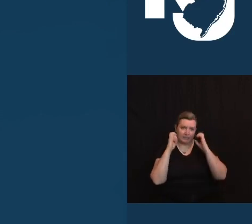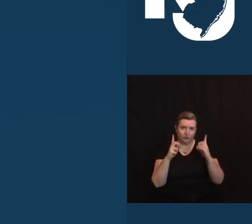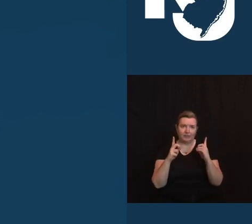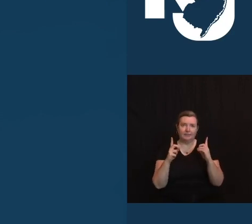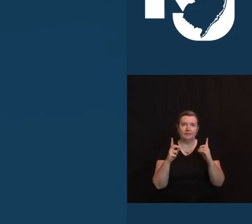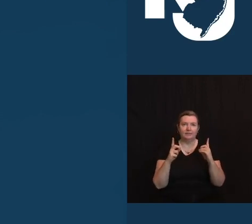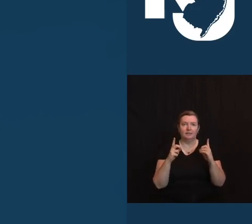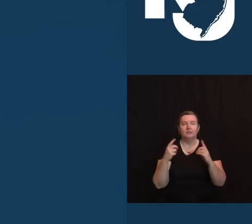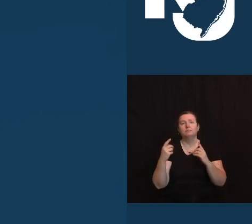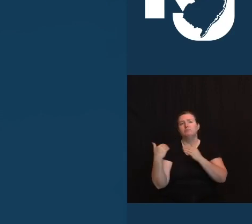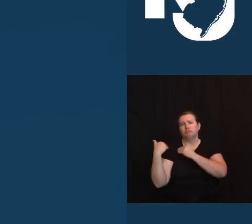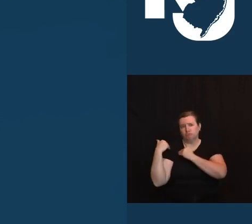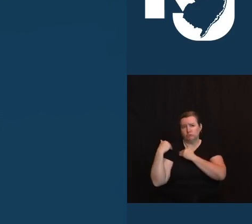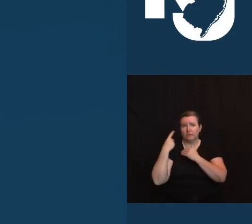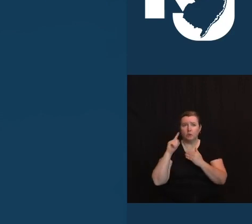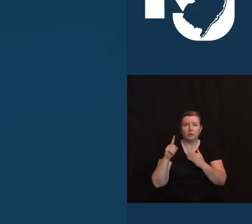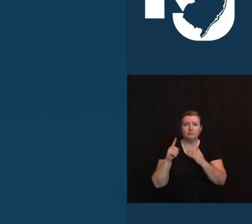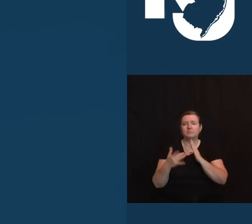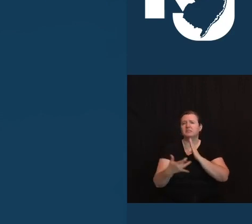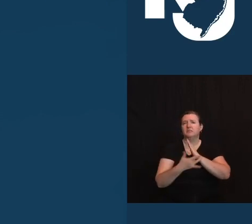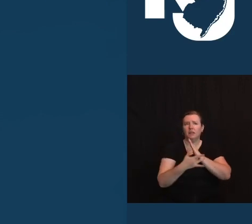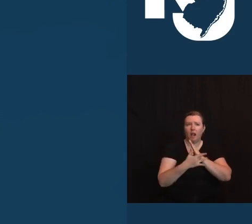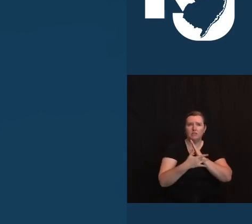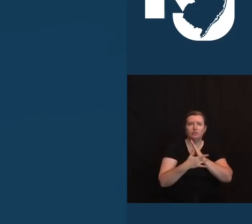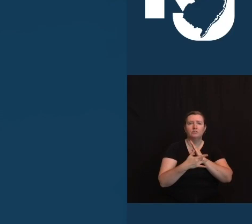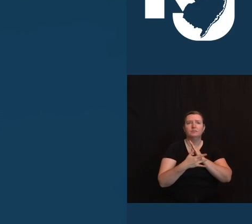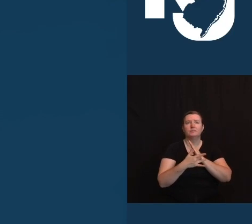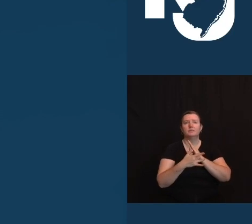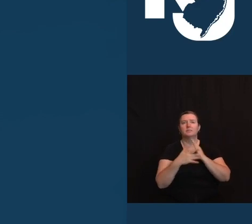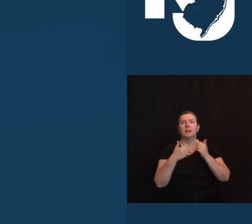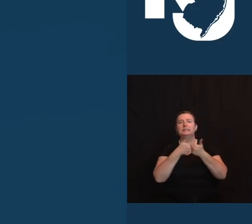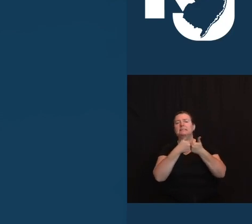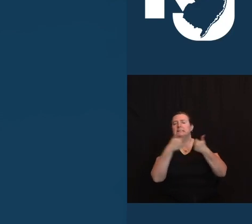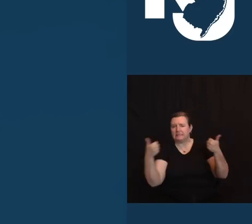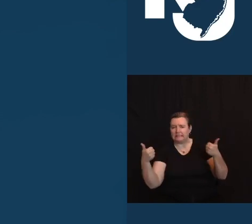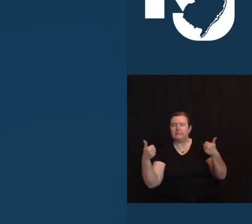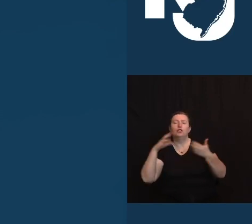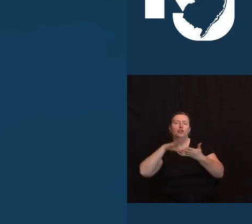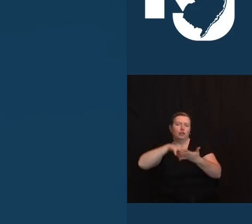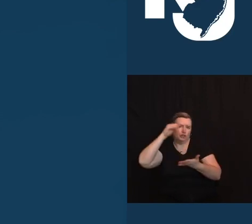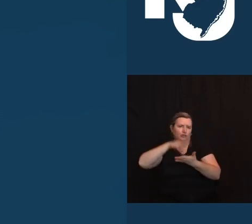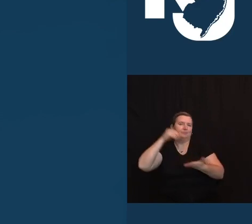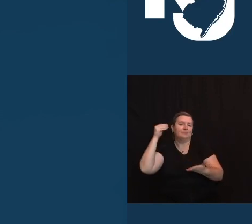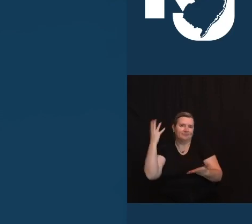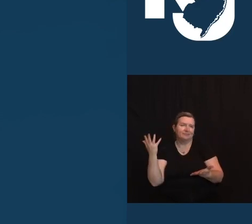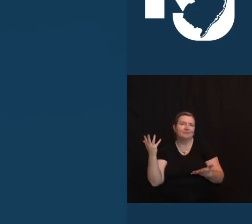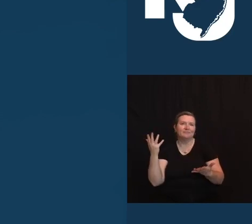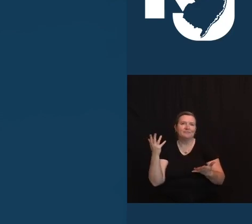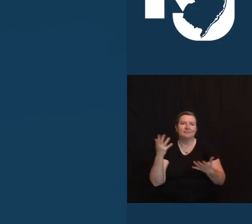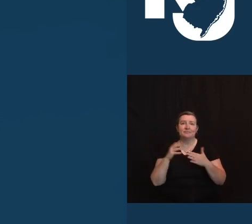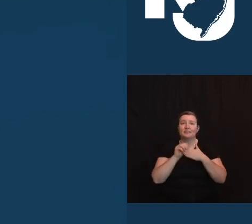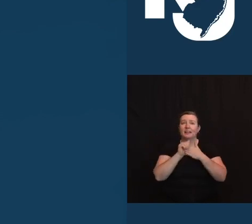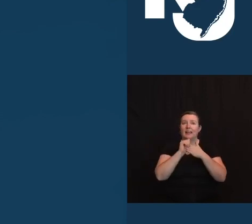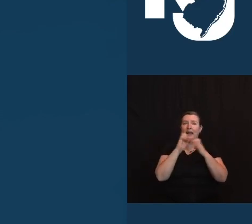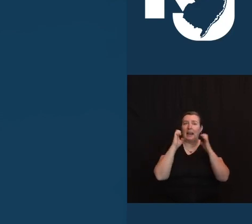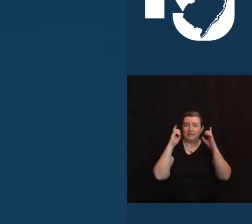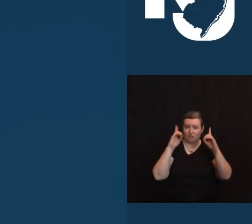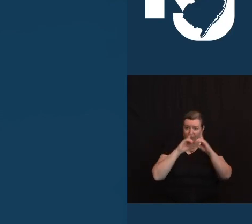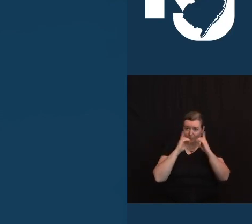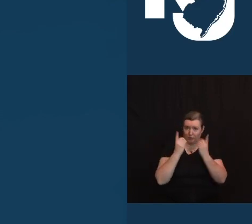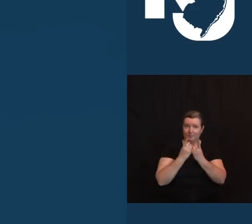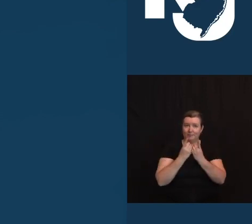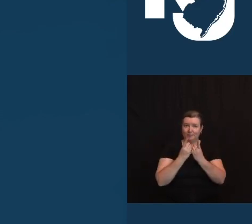distance learning cantorial program at Hebrew Union College Jewish Institute of Religion, and the leader of the education department